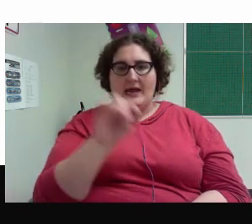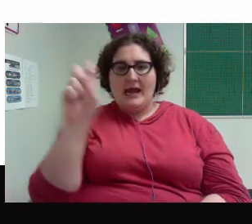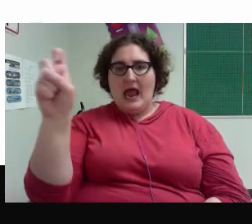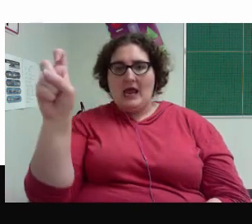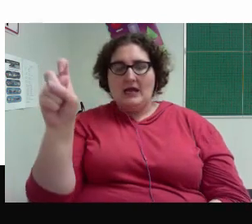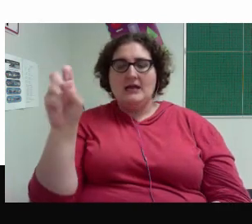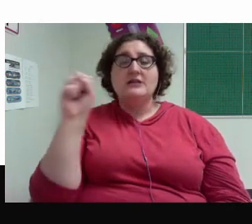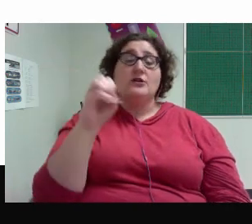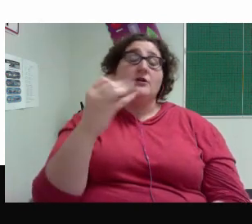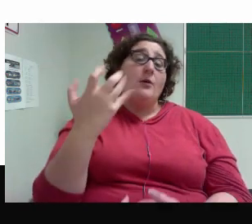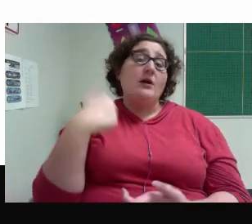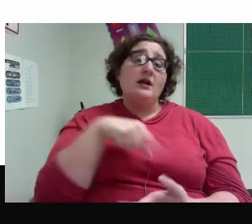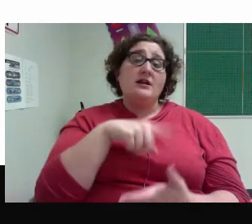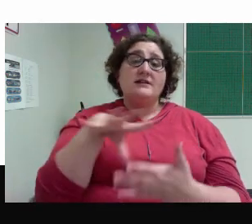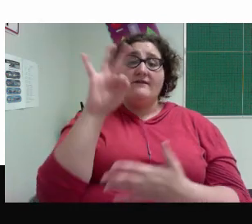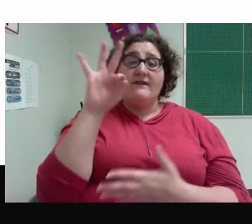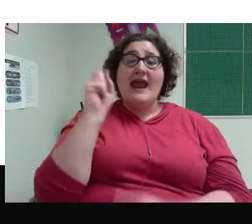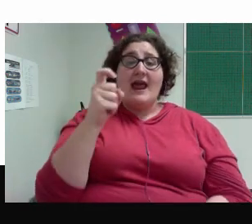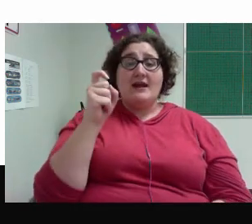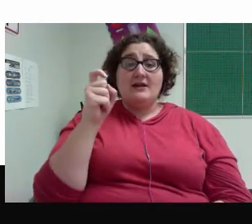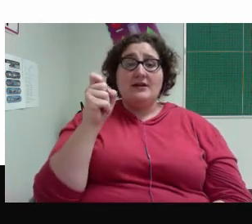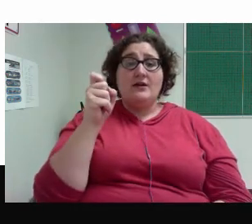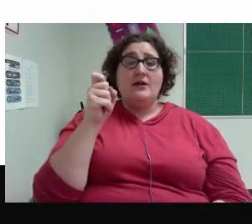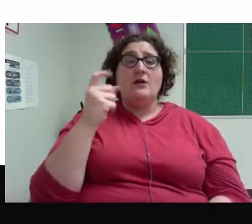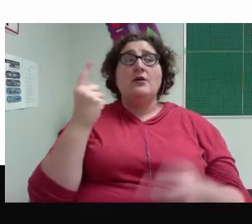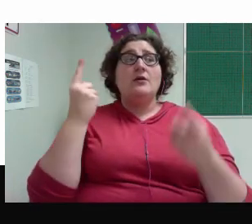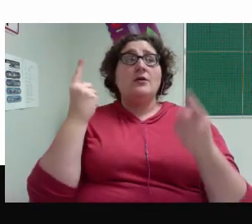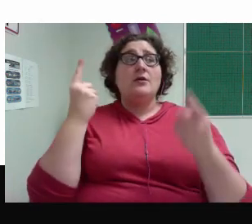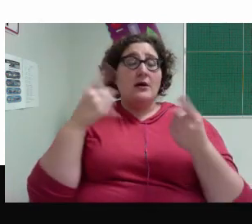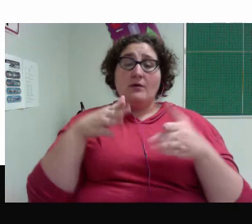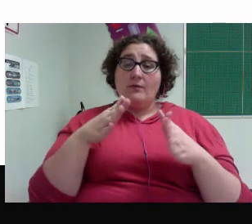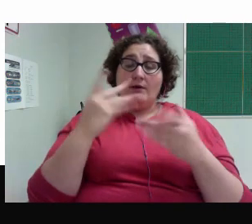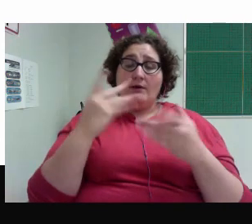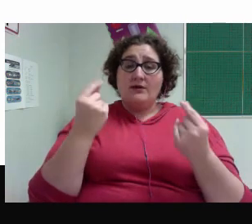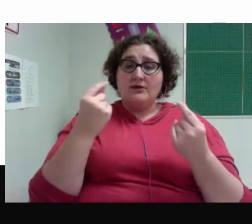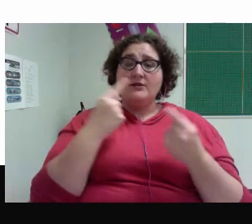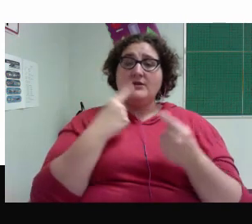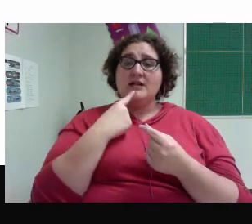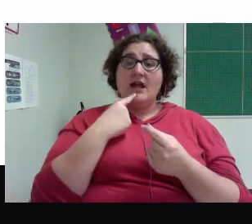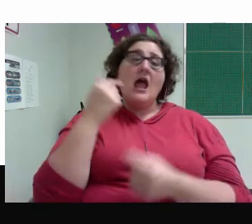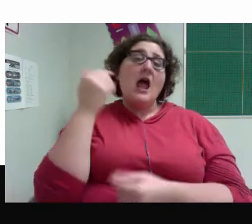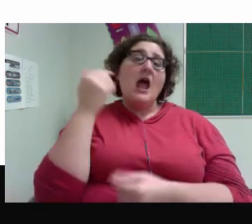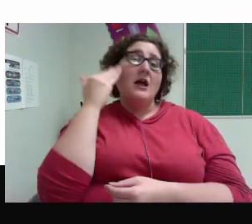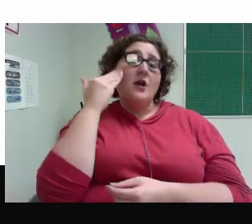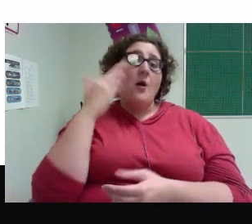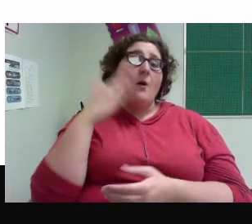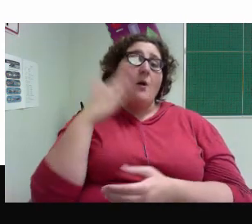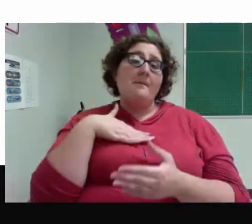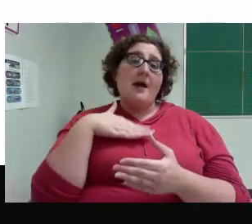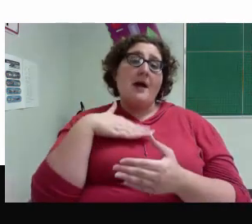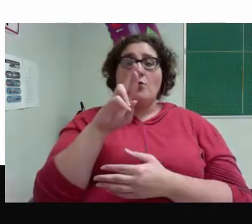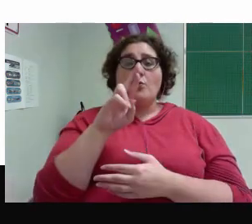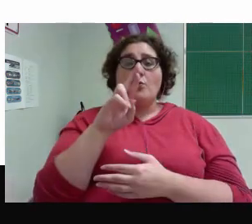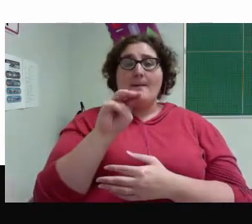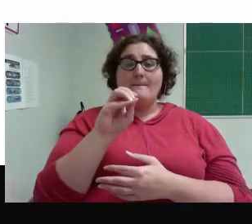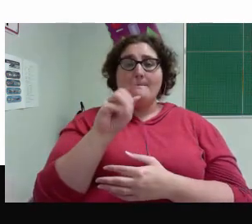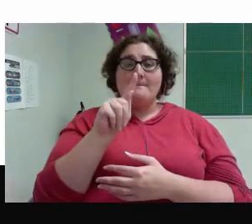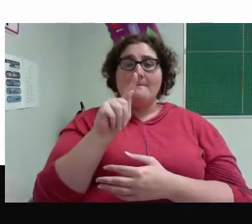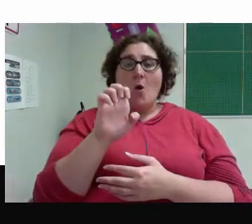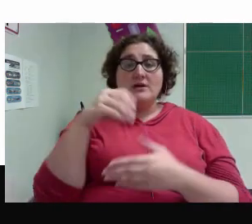to find X. One way to do this is to say, okay, I know my remote interior